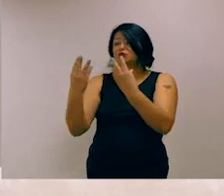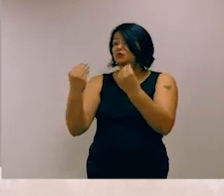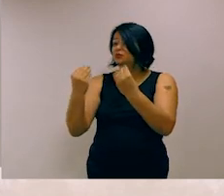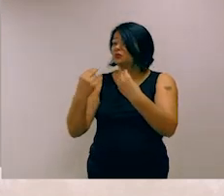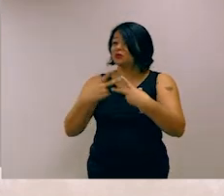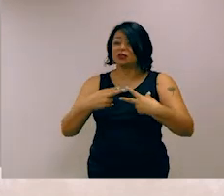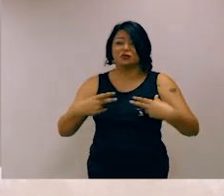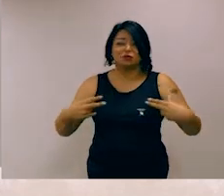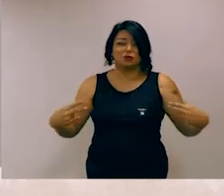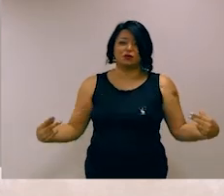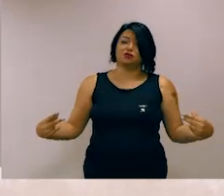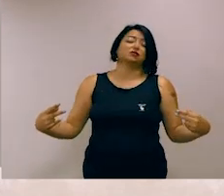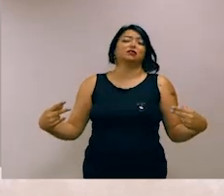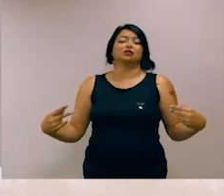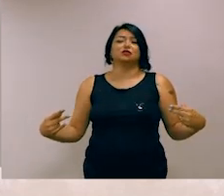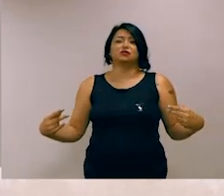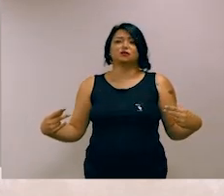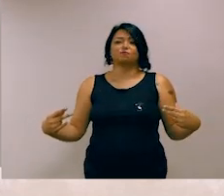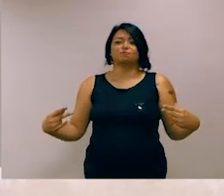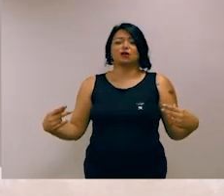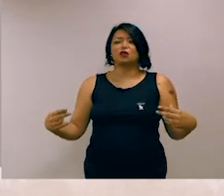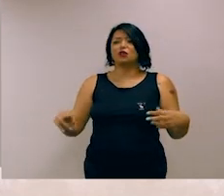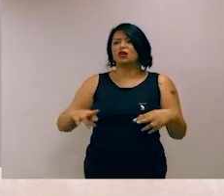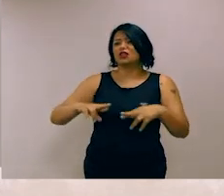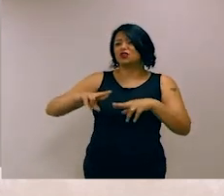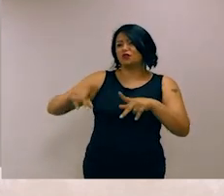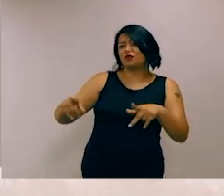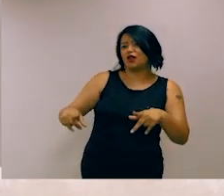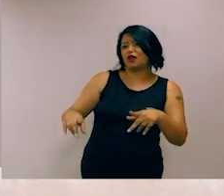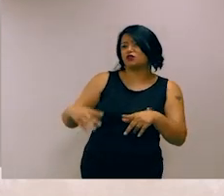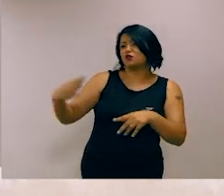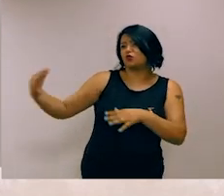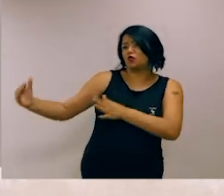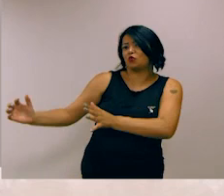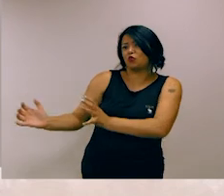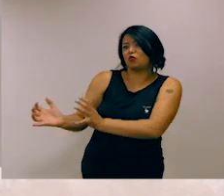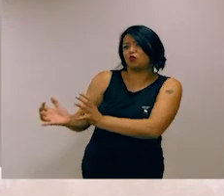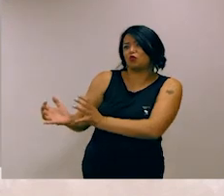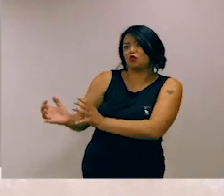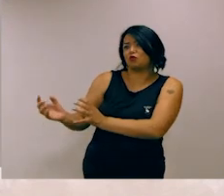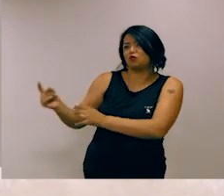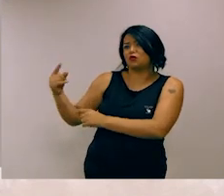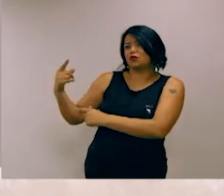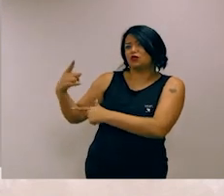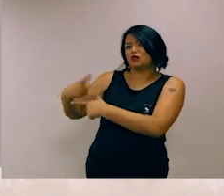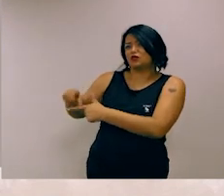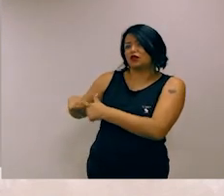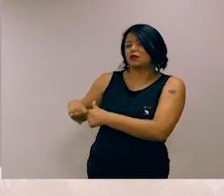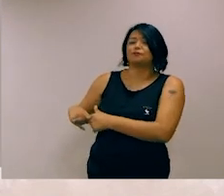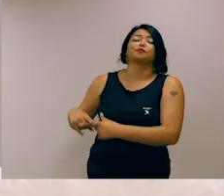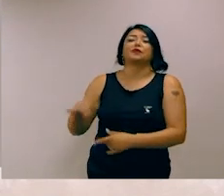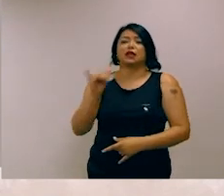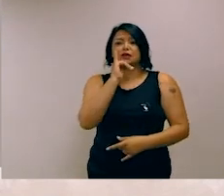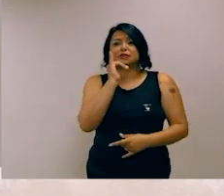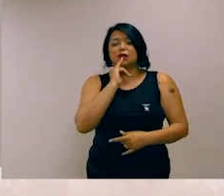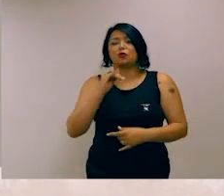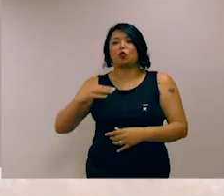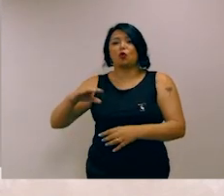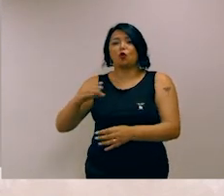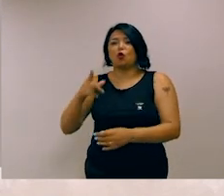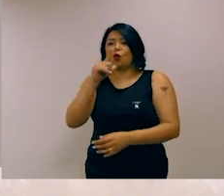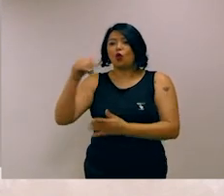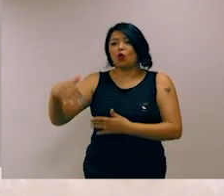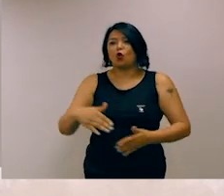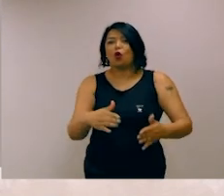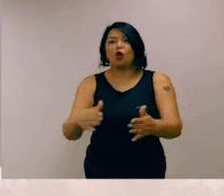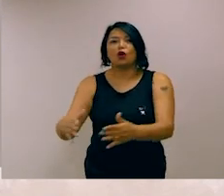this has been teaching to us everything that is different from one incident to the other. So this is a river. This river is called